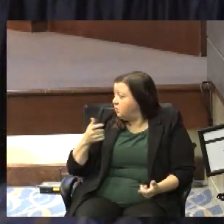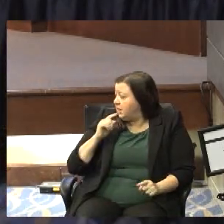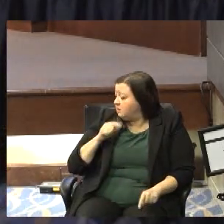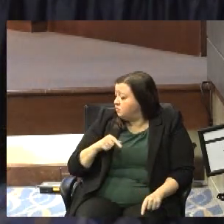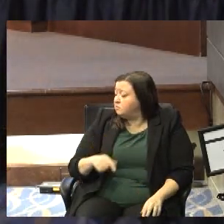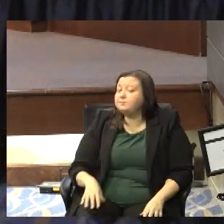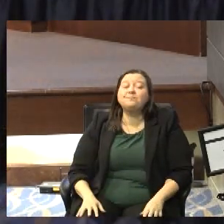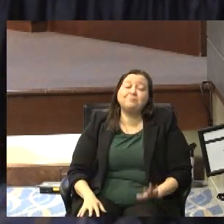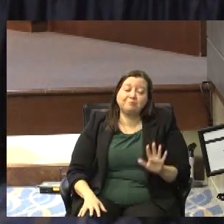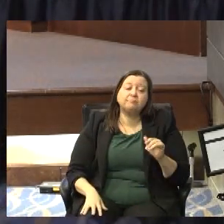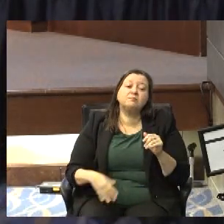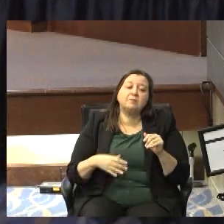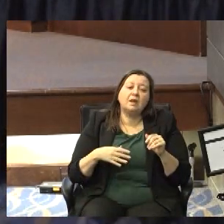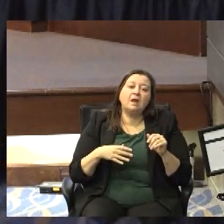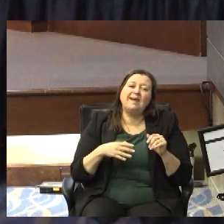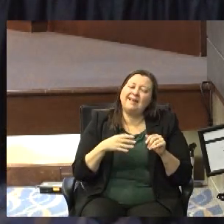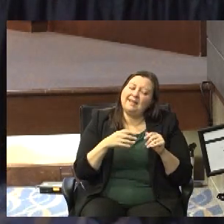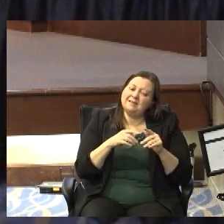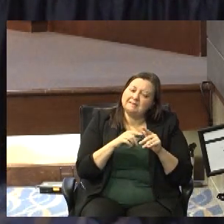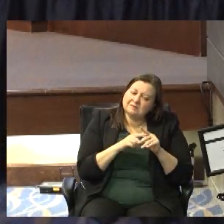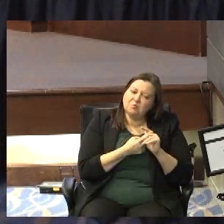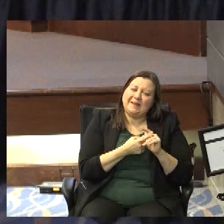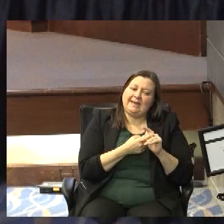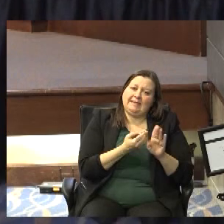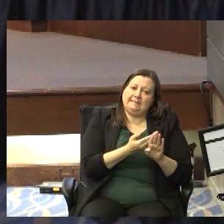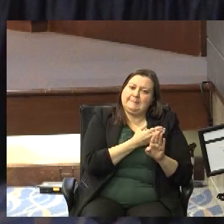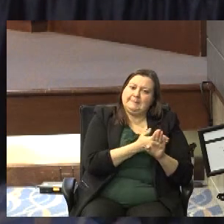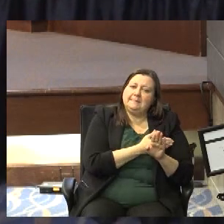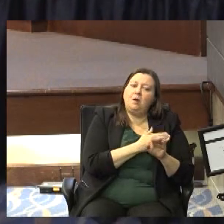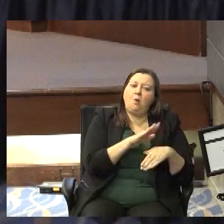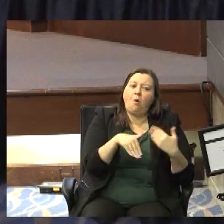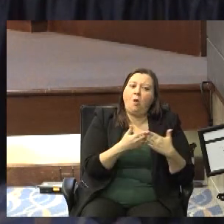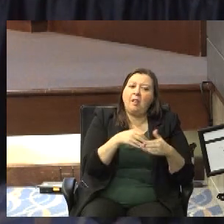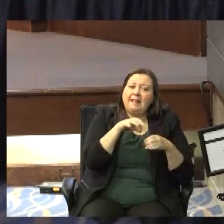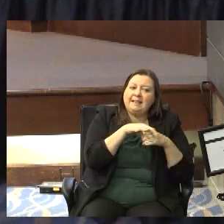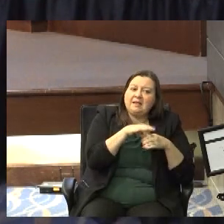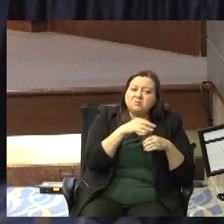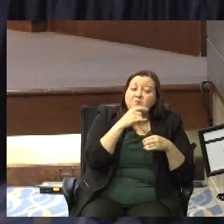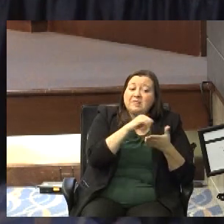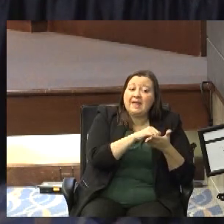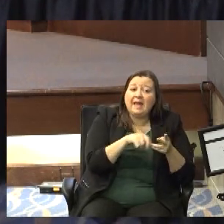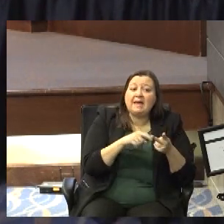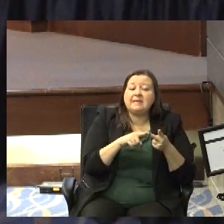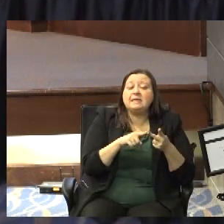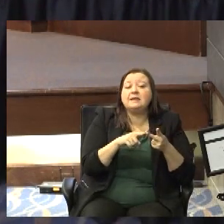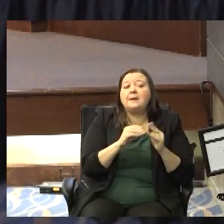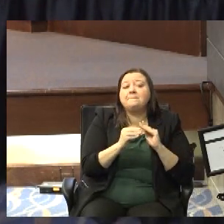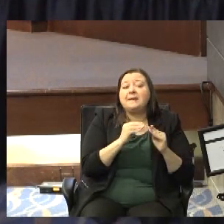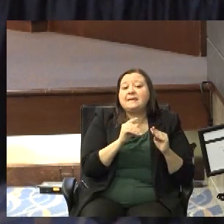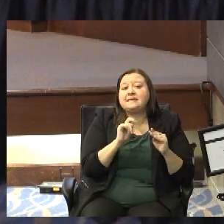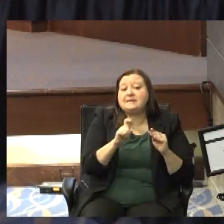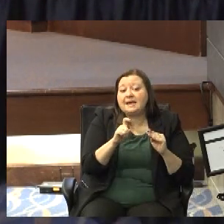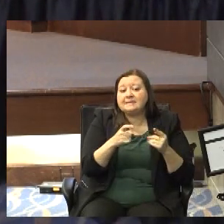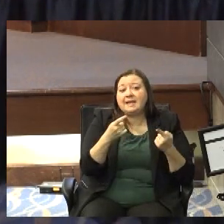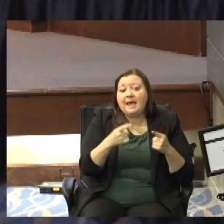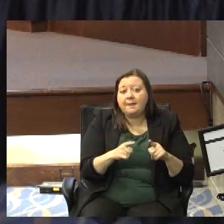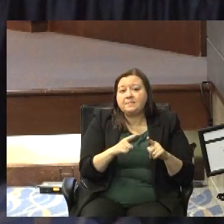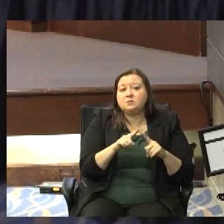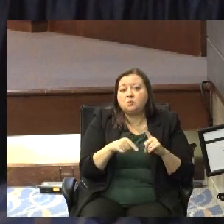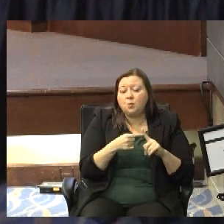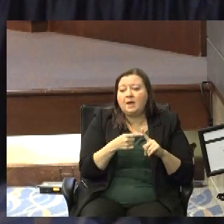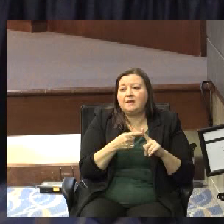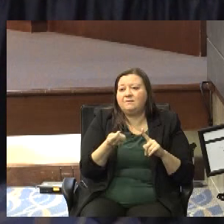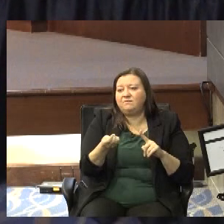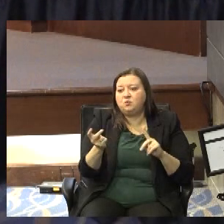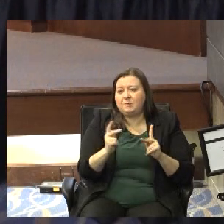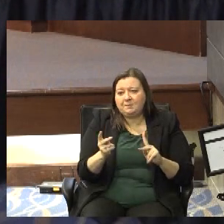Well, that's all done at the very beginning. So all the elections for debt and the election for the maintenance tax would happen when there's very few people out there. Oh,